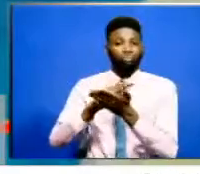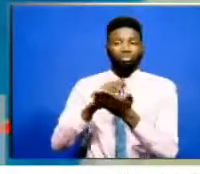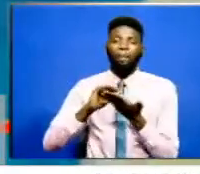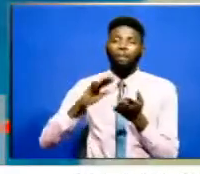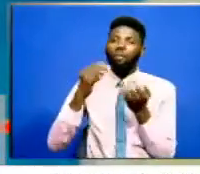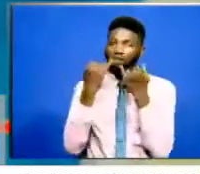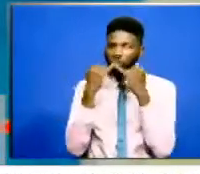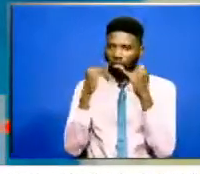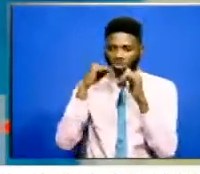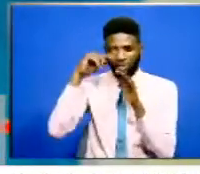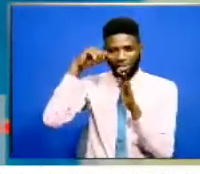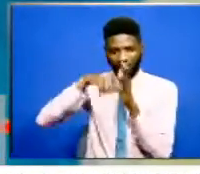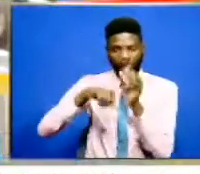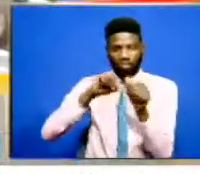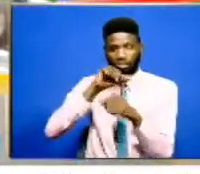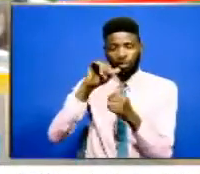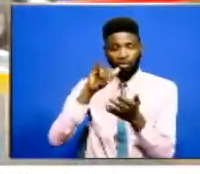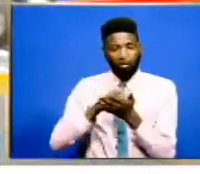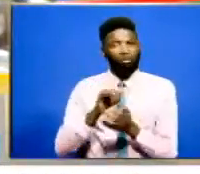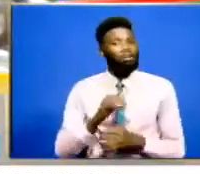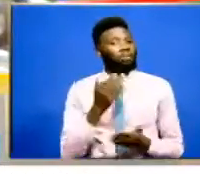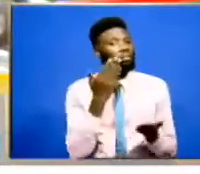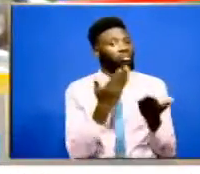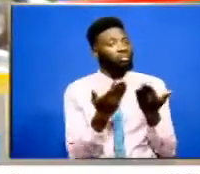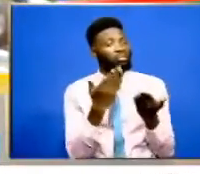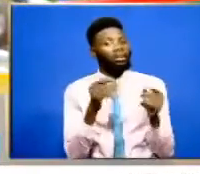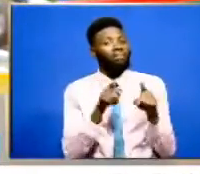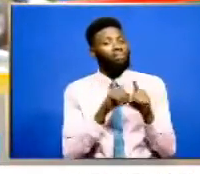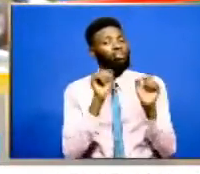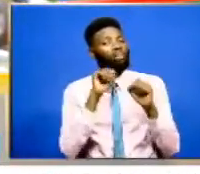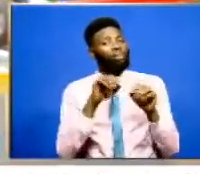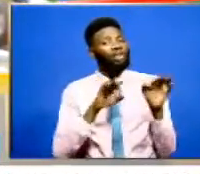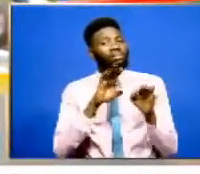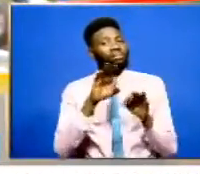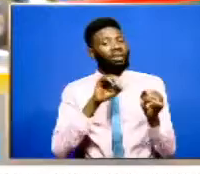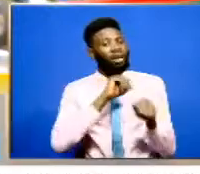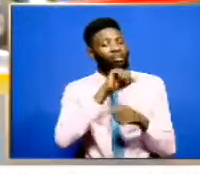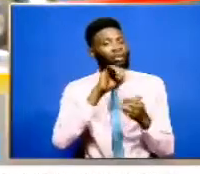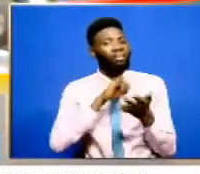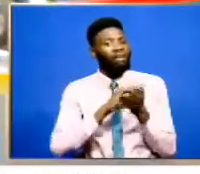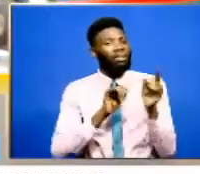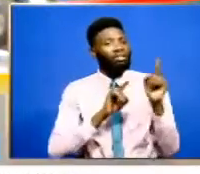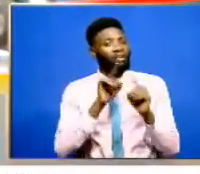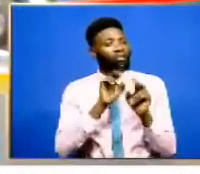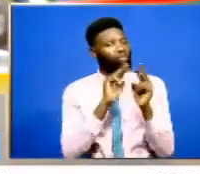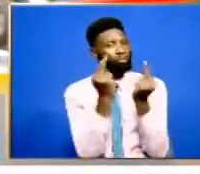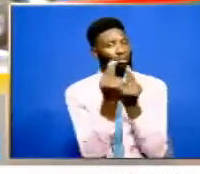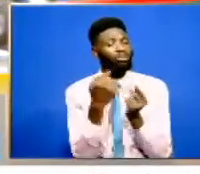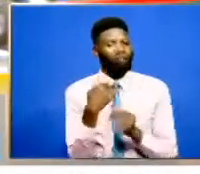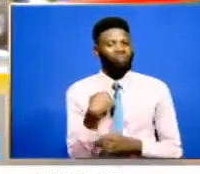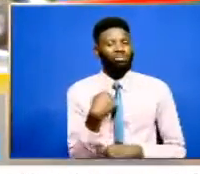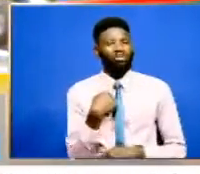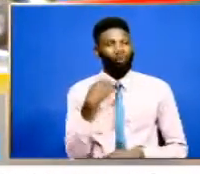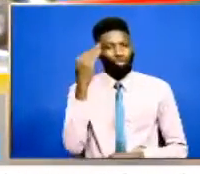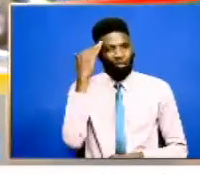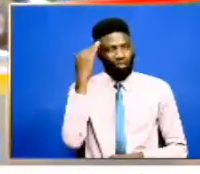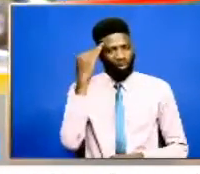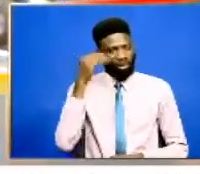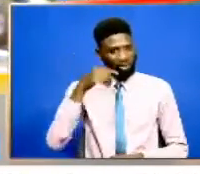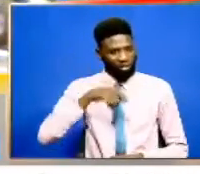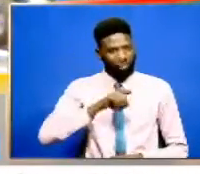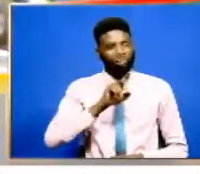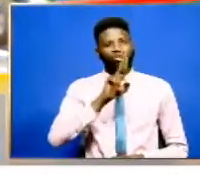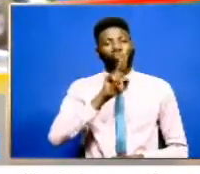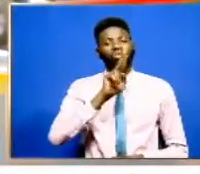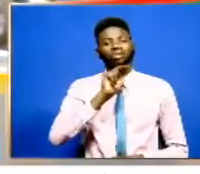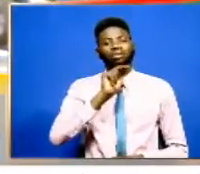information in detail on that. Perhaps you can touch more on that transport unit, because I'm quite sure you are UNEA, so